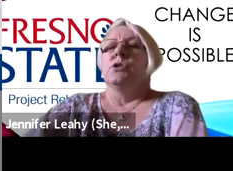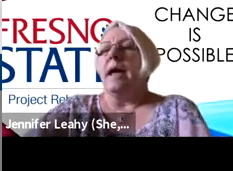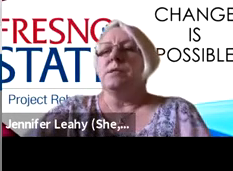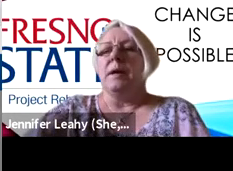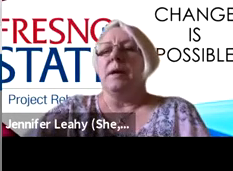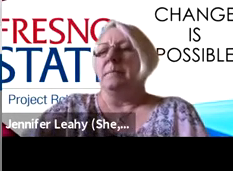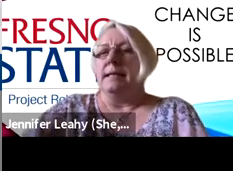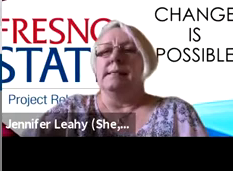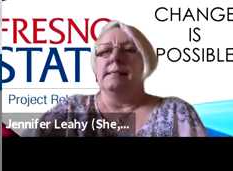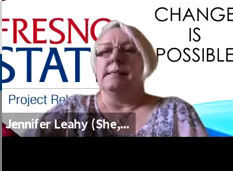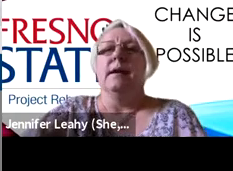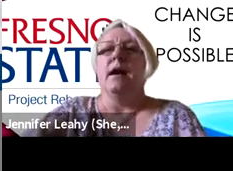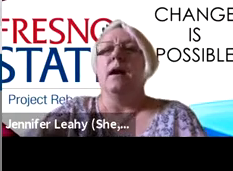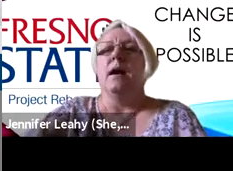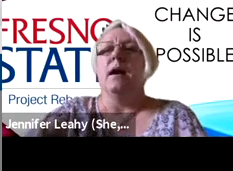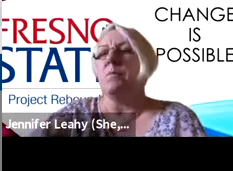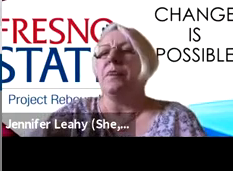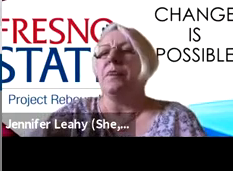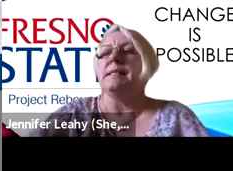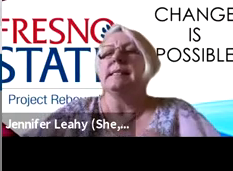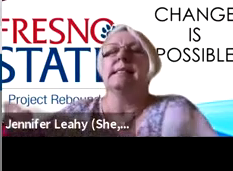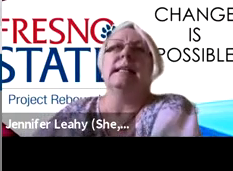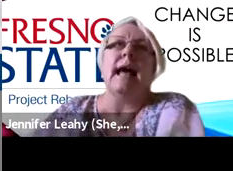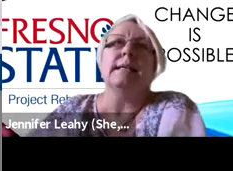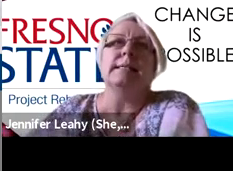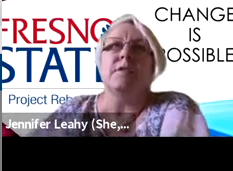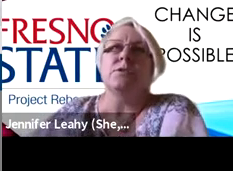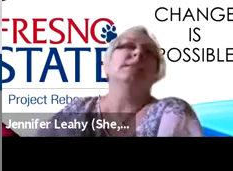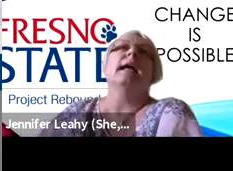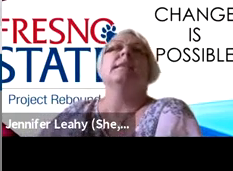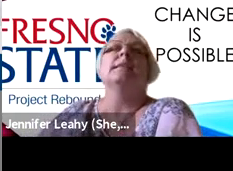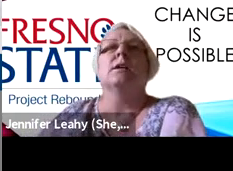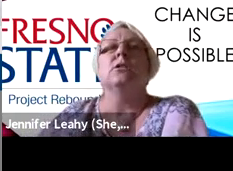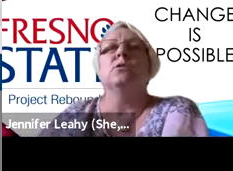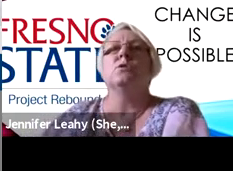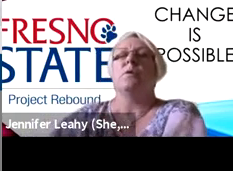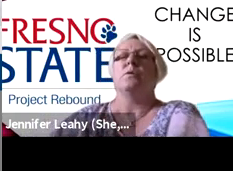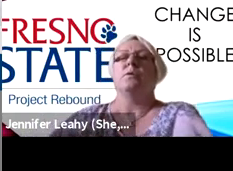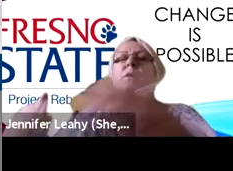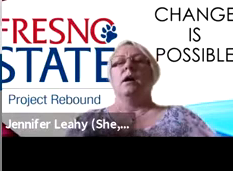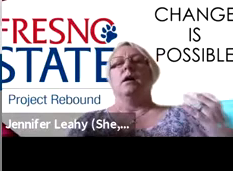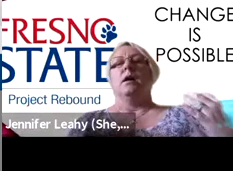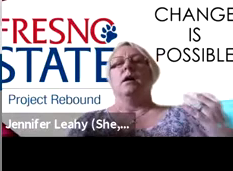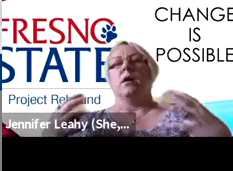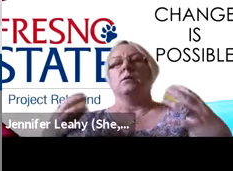So again, what's already in place? We have a CRIM 136T class at Fresno State. This includes both